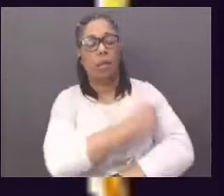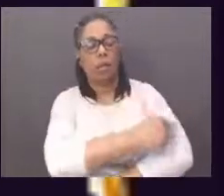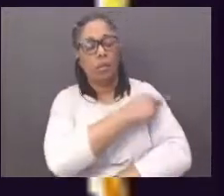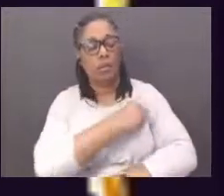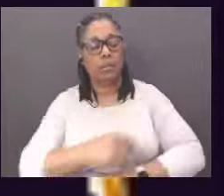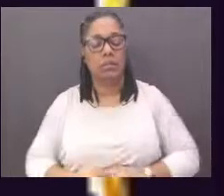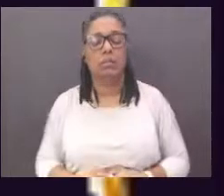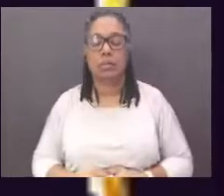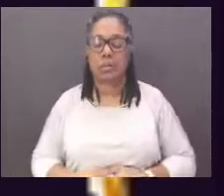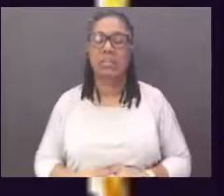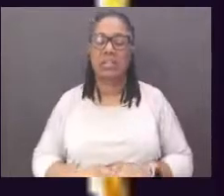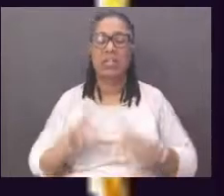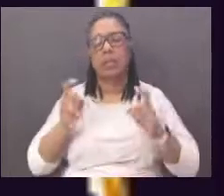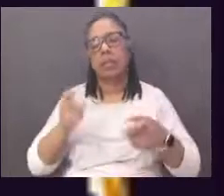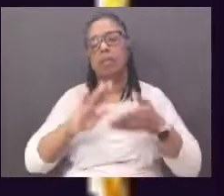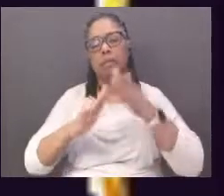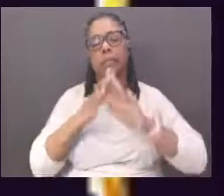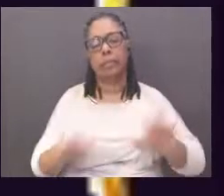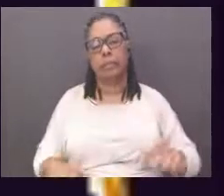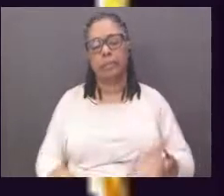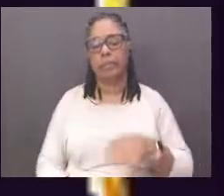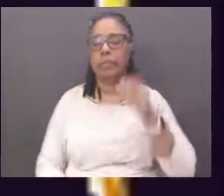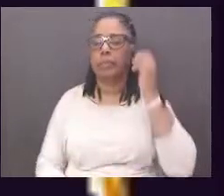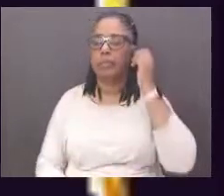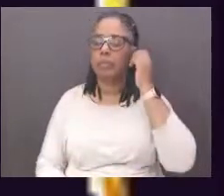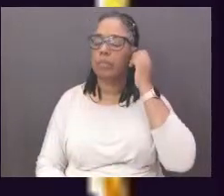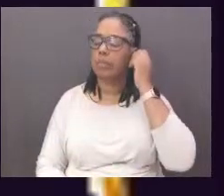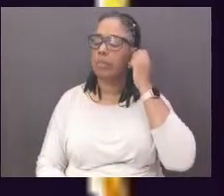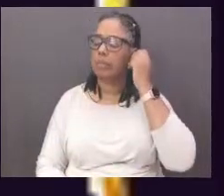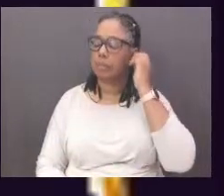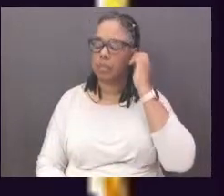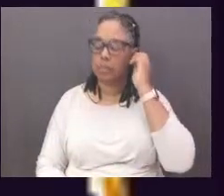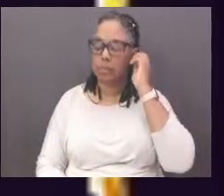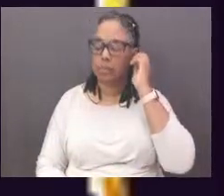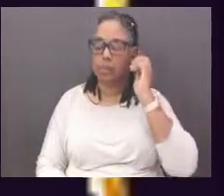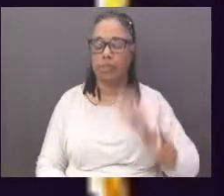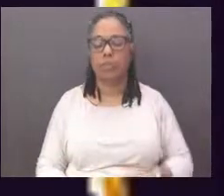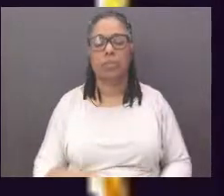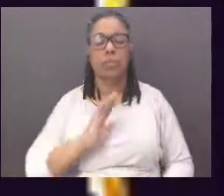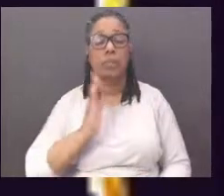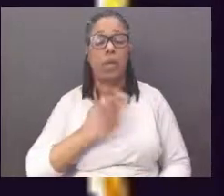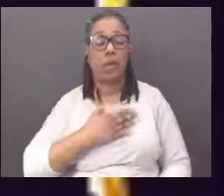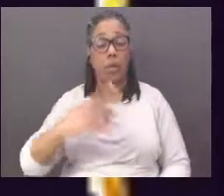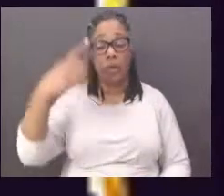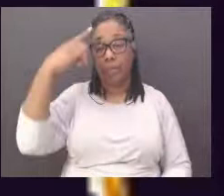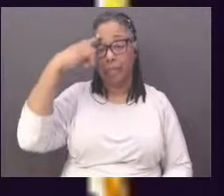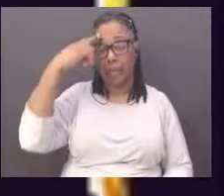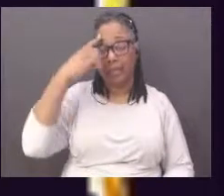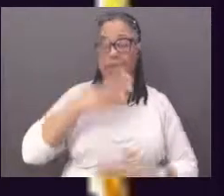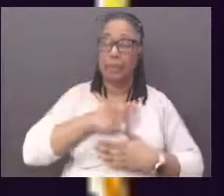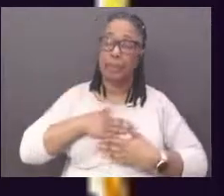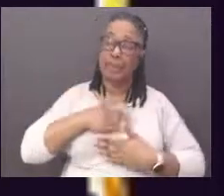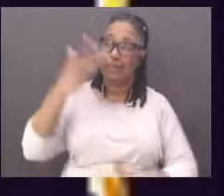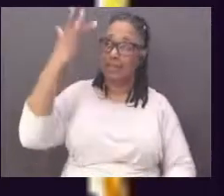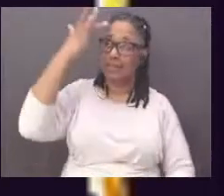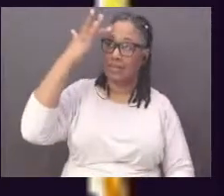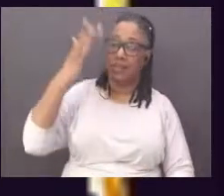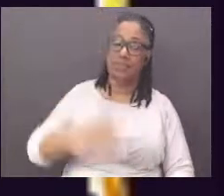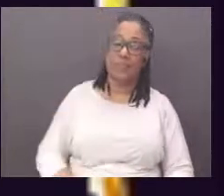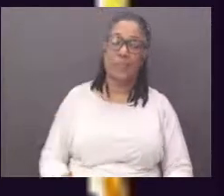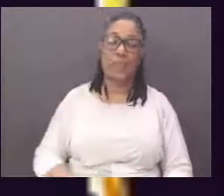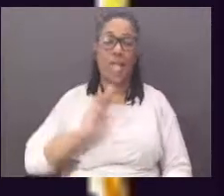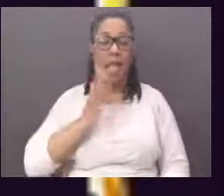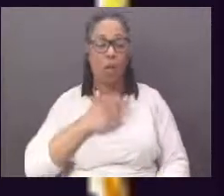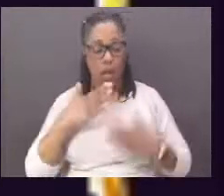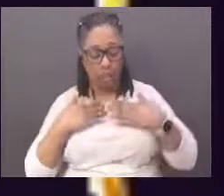home sick, dear Father. Touch our minds and body. As we go